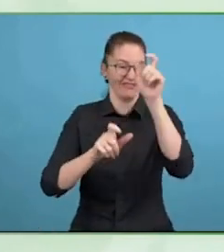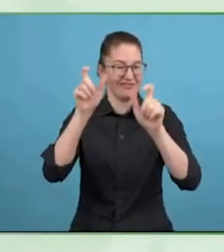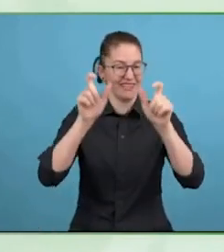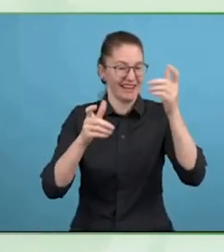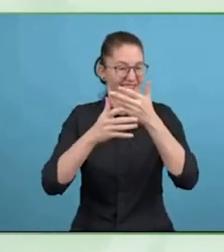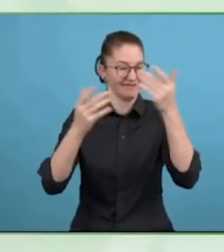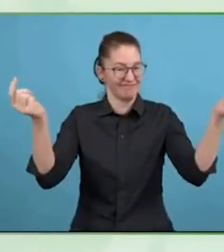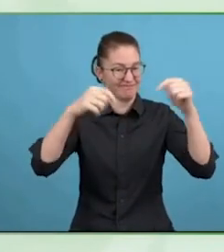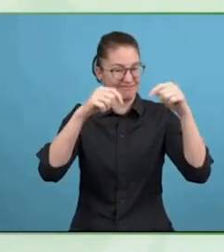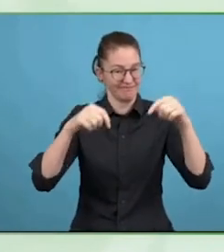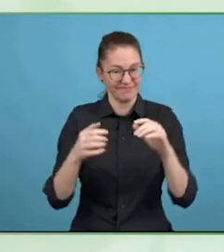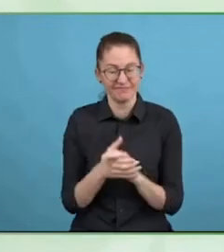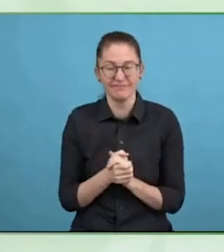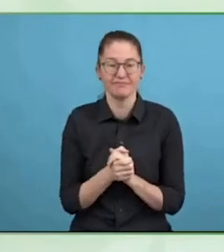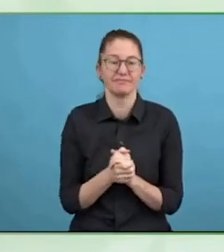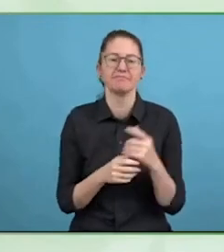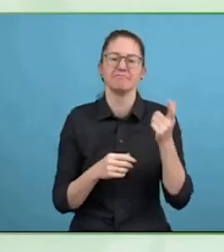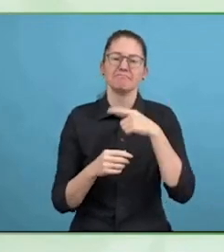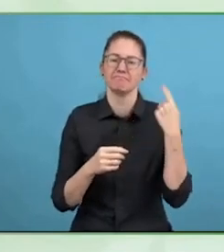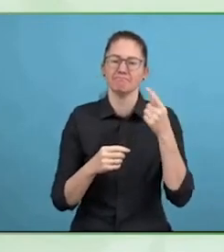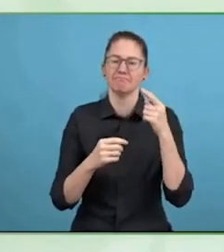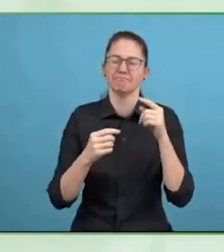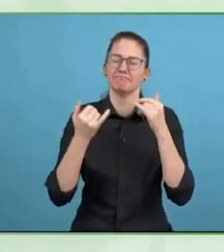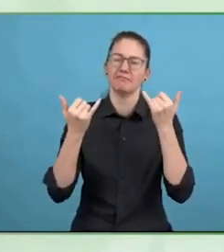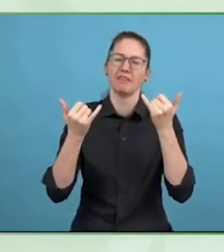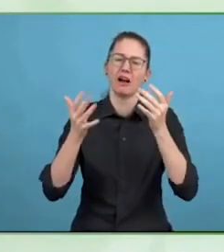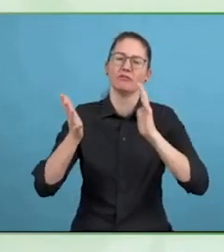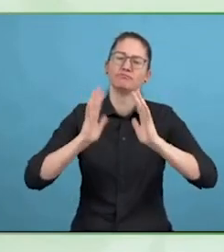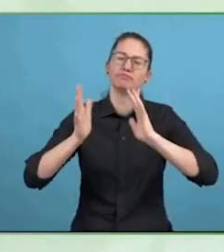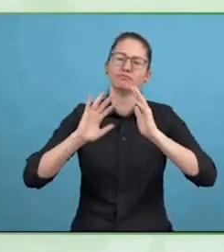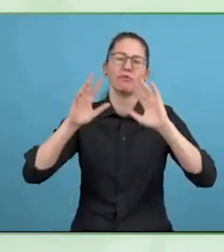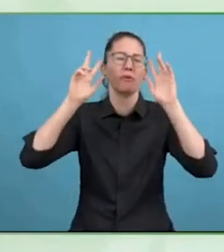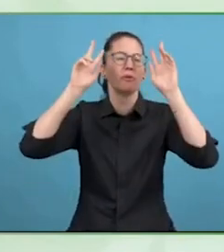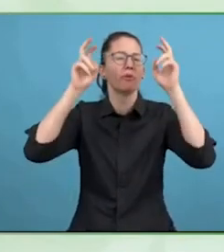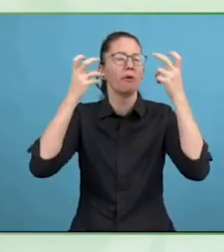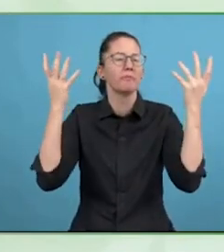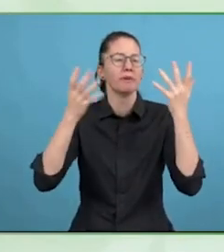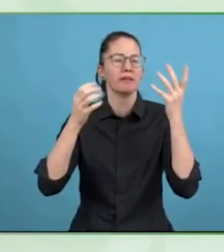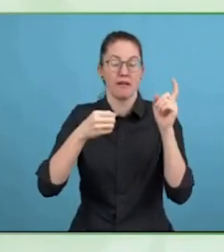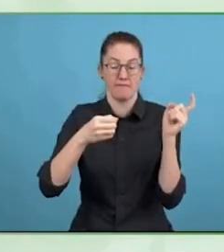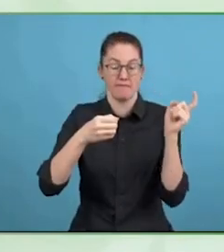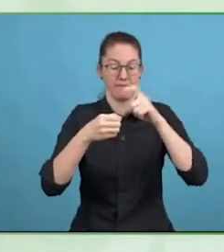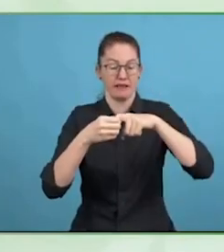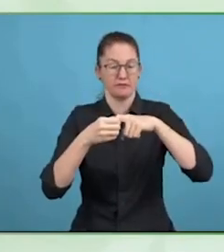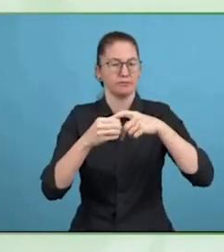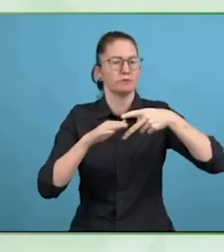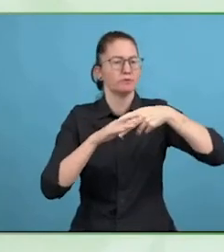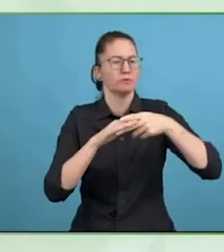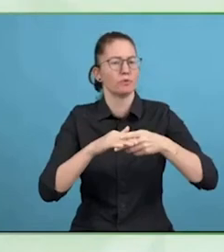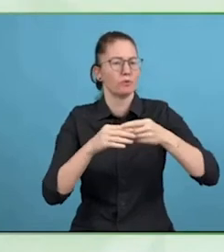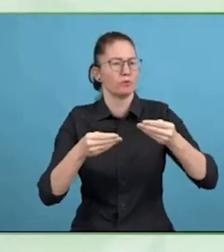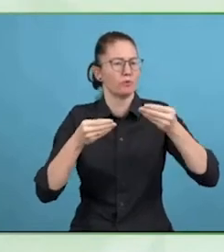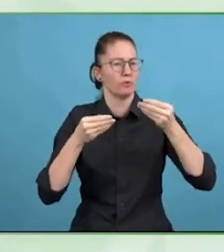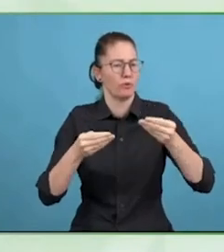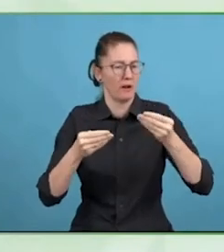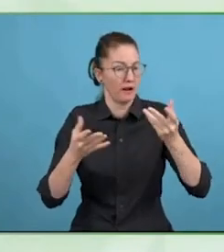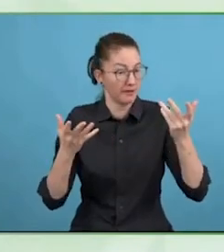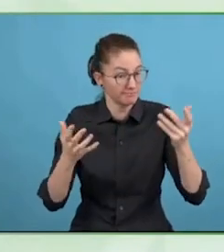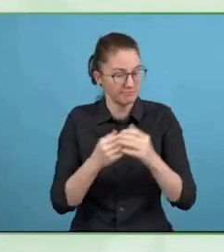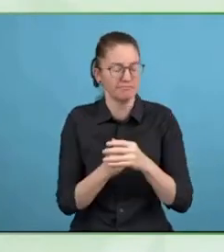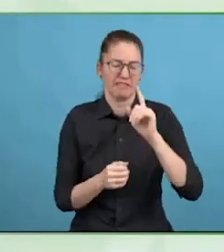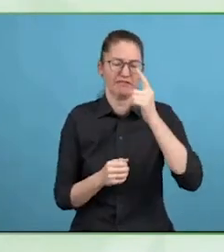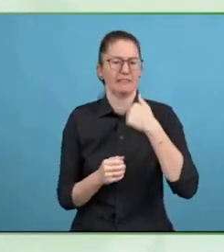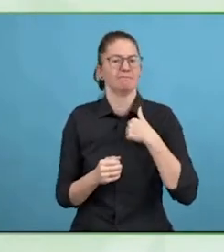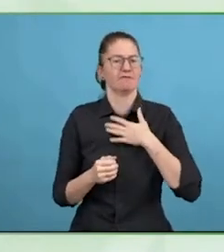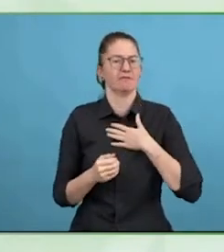welcome. How do you feel after 3 days Zero conference? I feel a little bit exhausted, I must